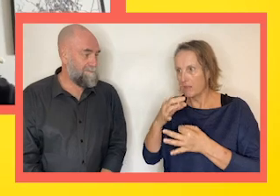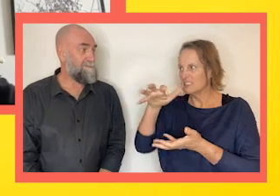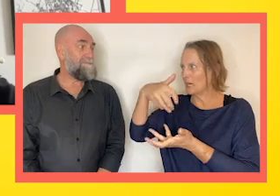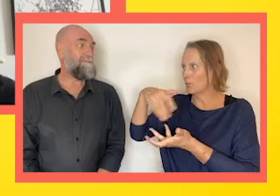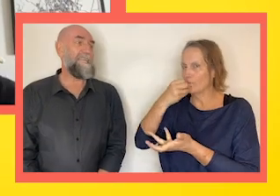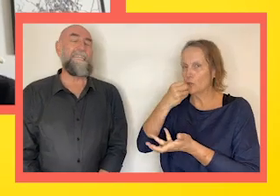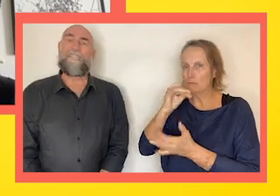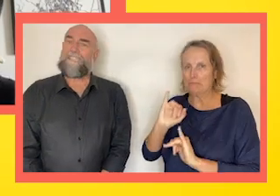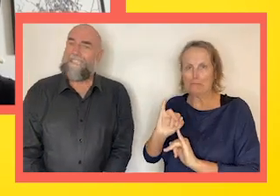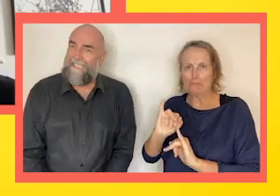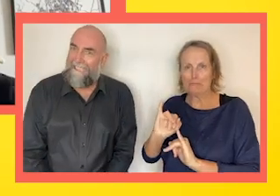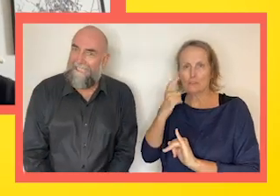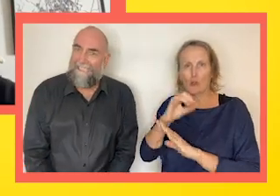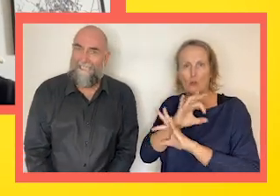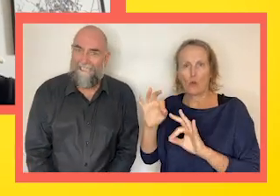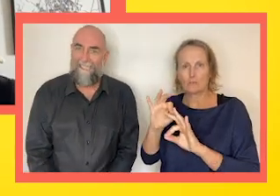off season.